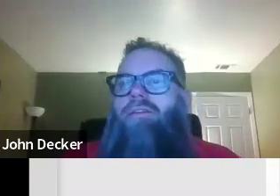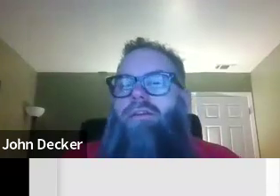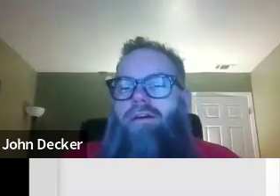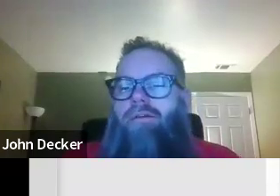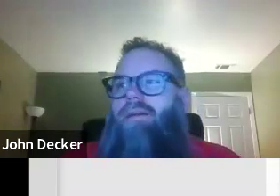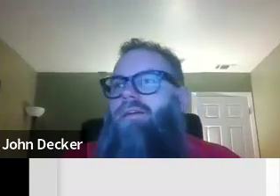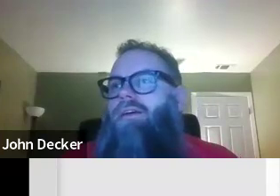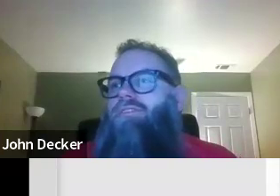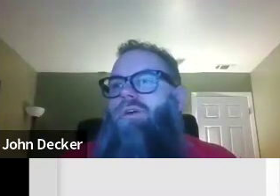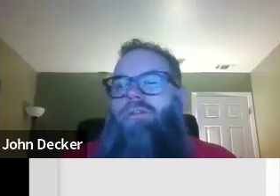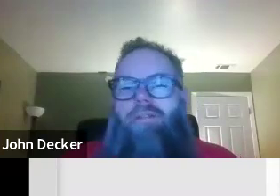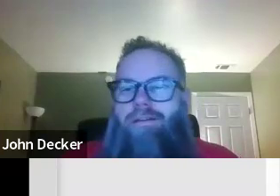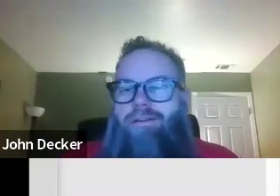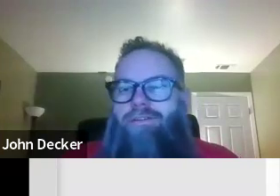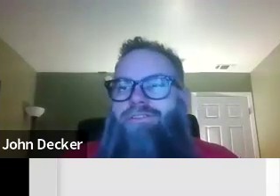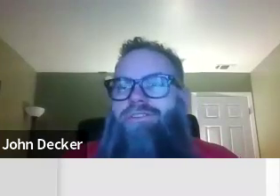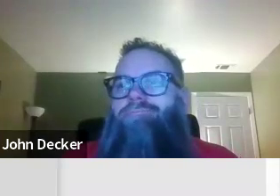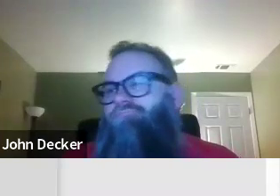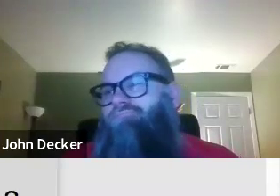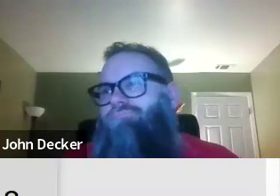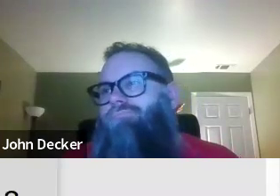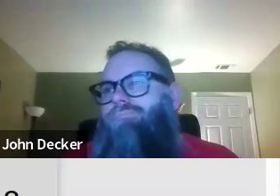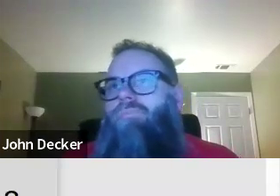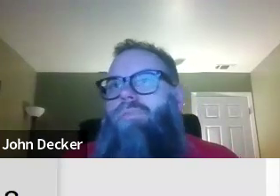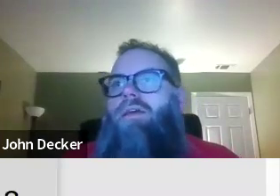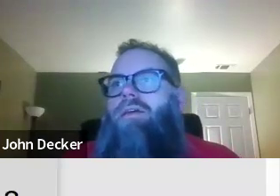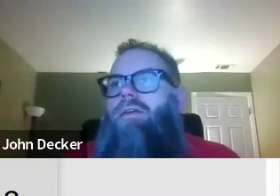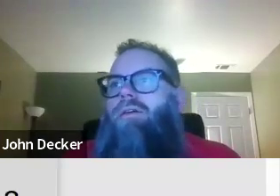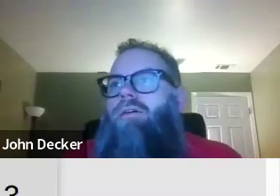House run as well on here too.